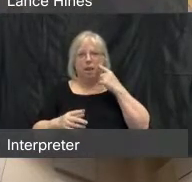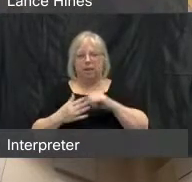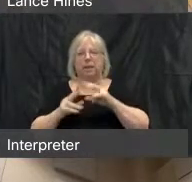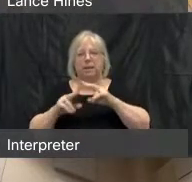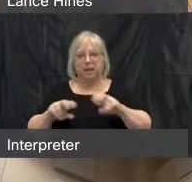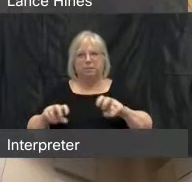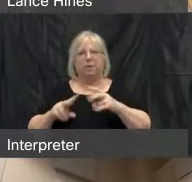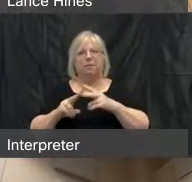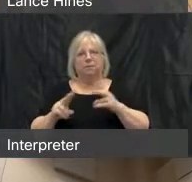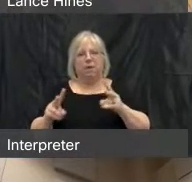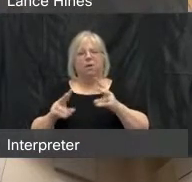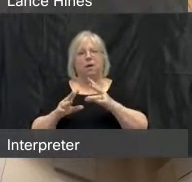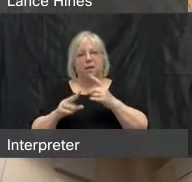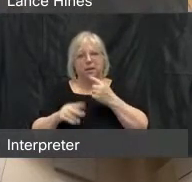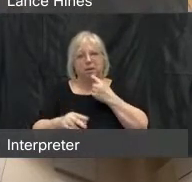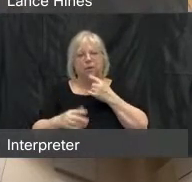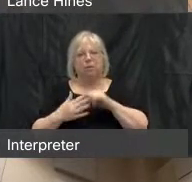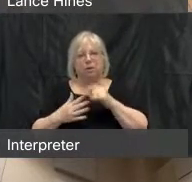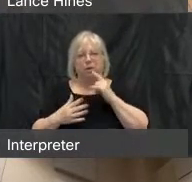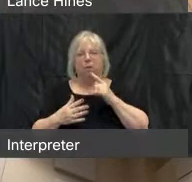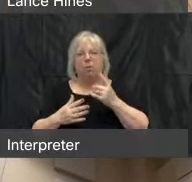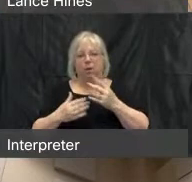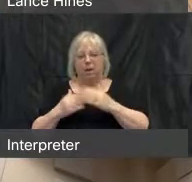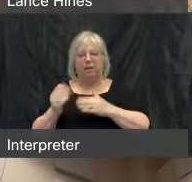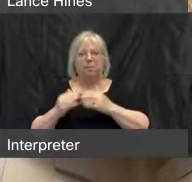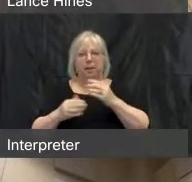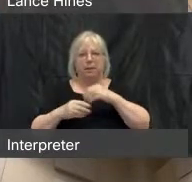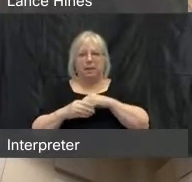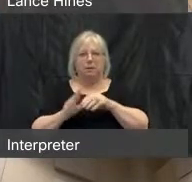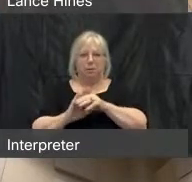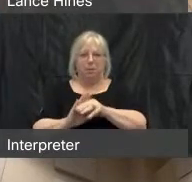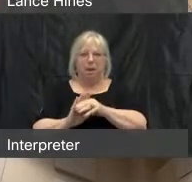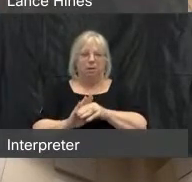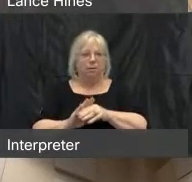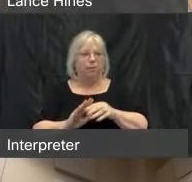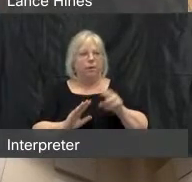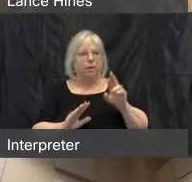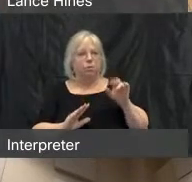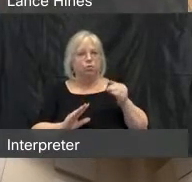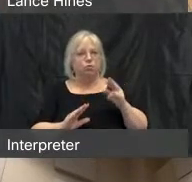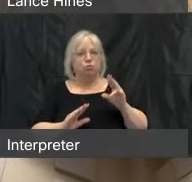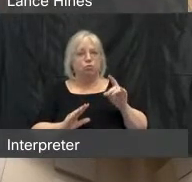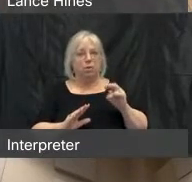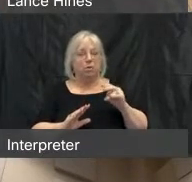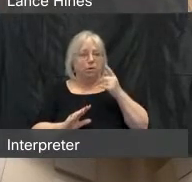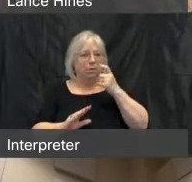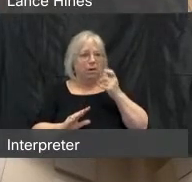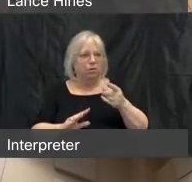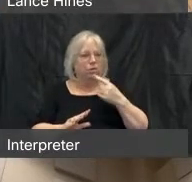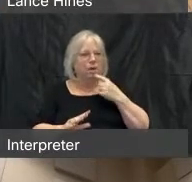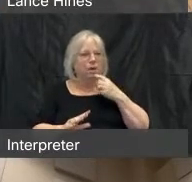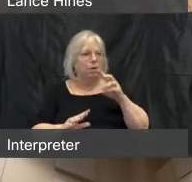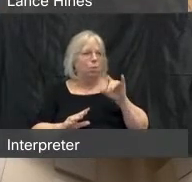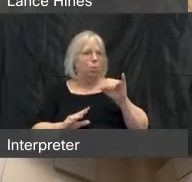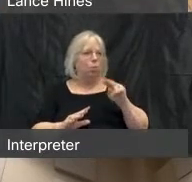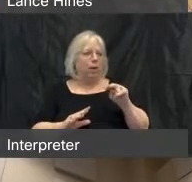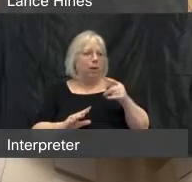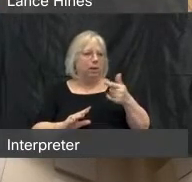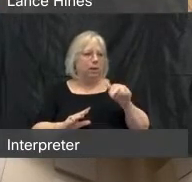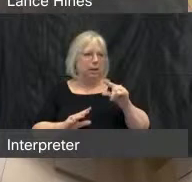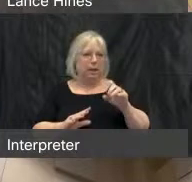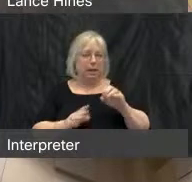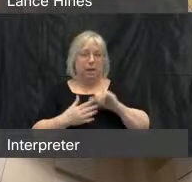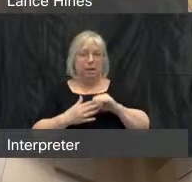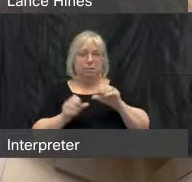the possibility of future granting. So that's built into the model as well. So because it is a foundation, you say Wingate, this could